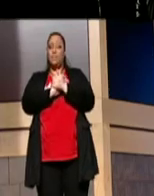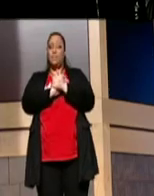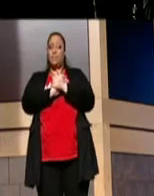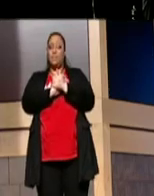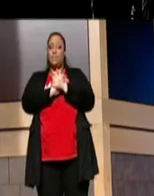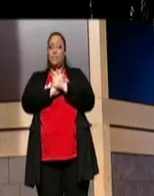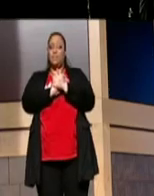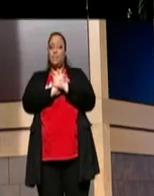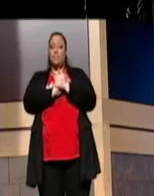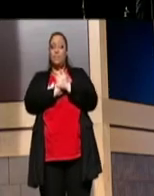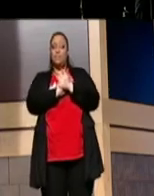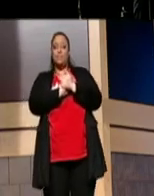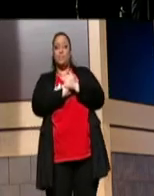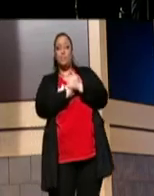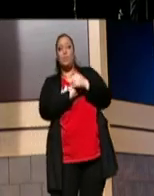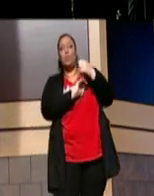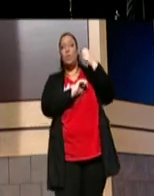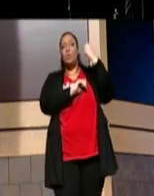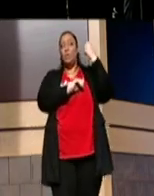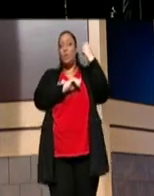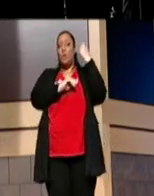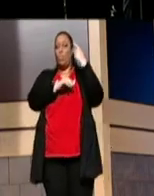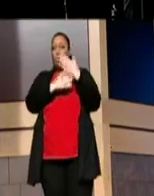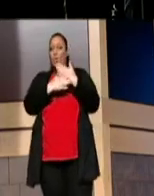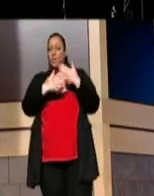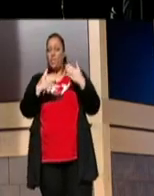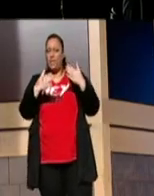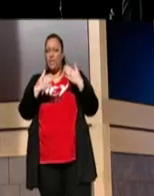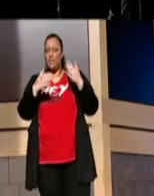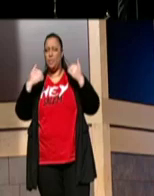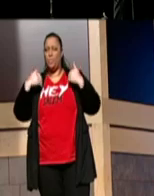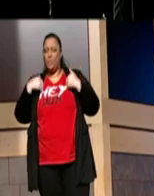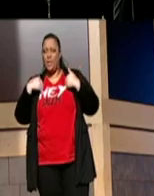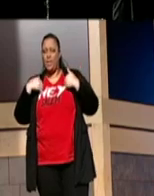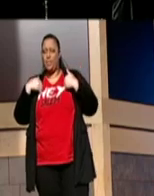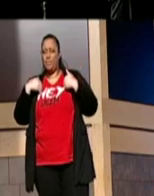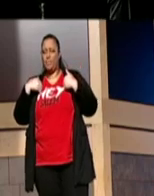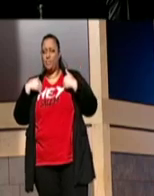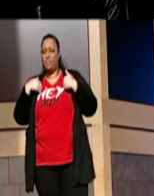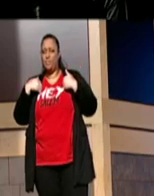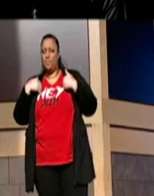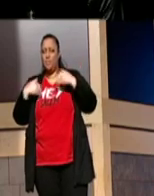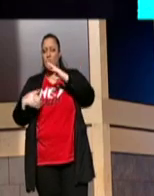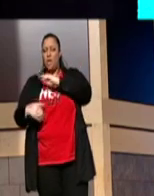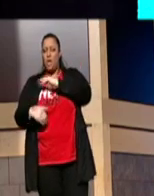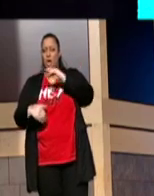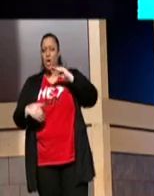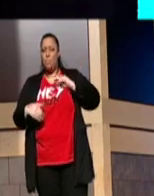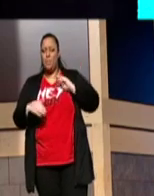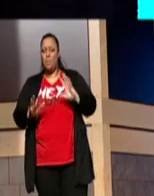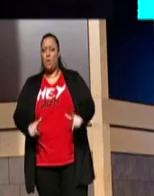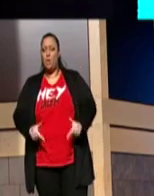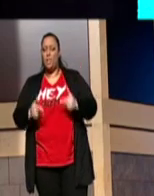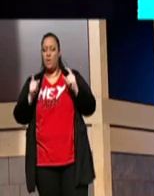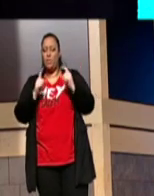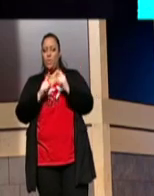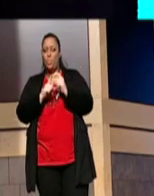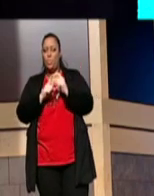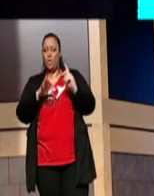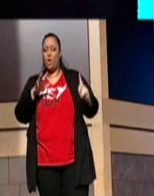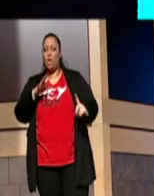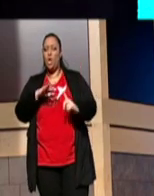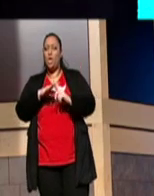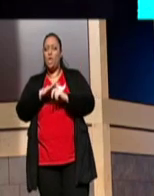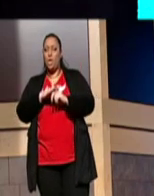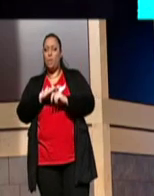We all in it now. And water's coming in, and we all have to help. So a member of Living Word comes to Pastor